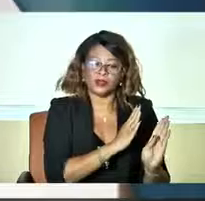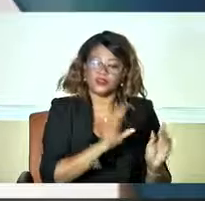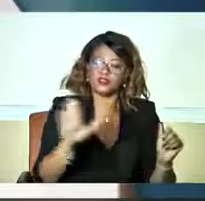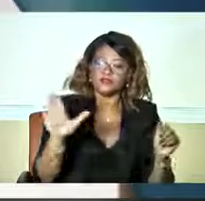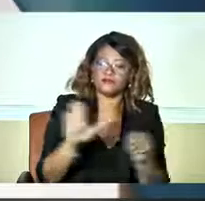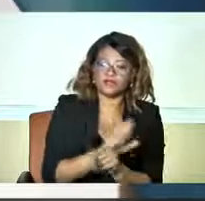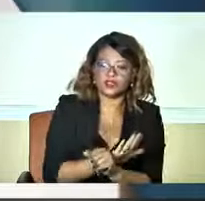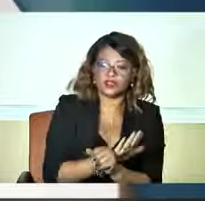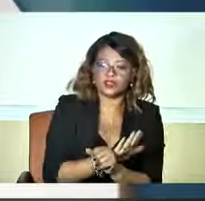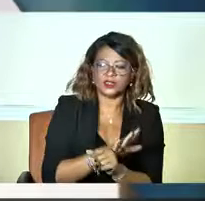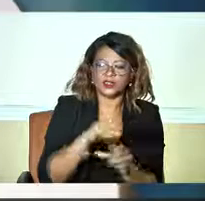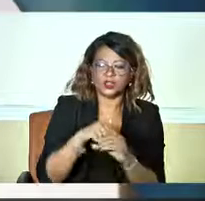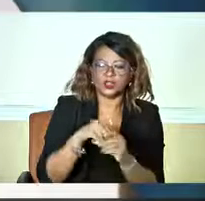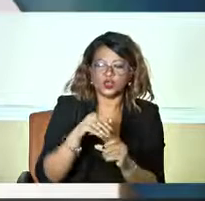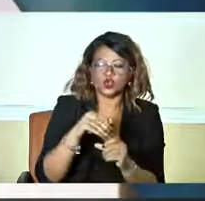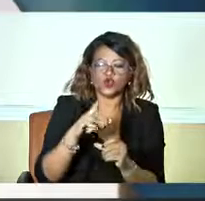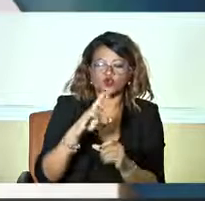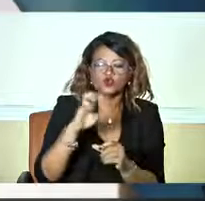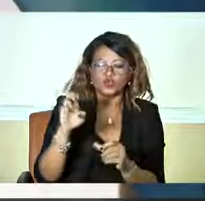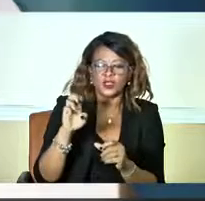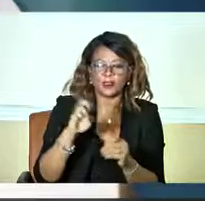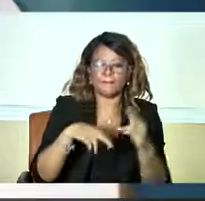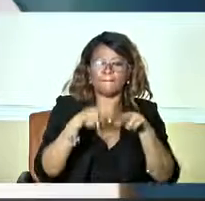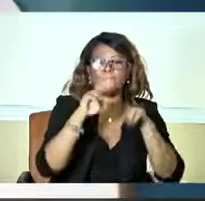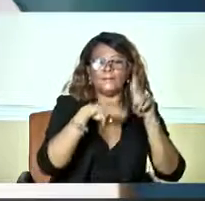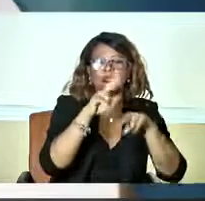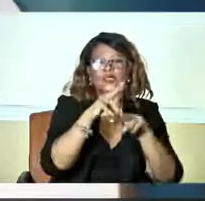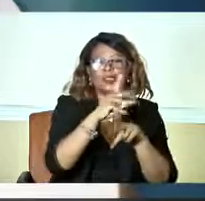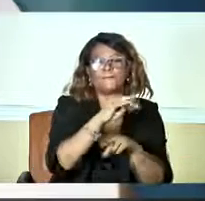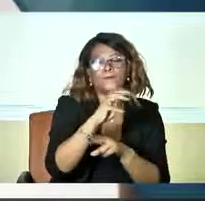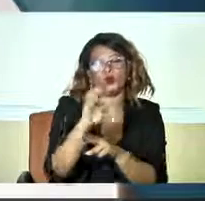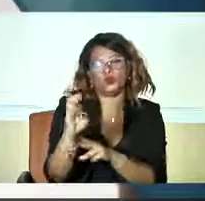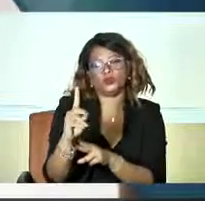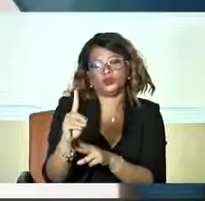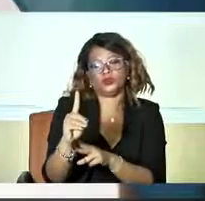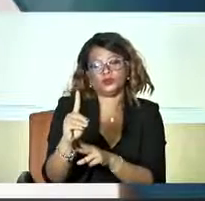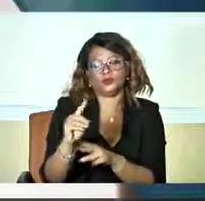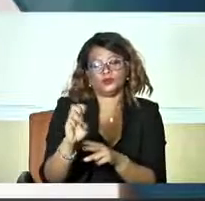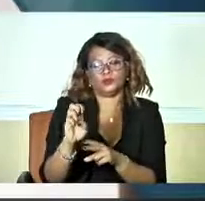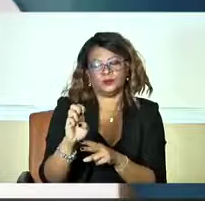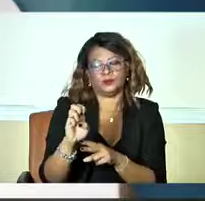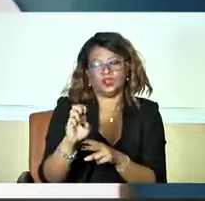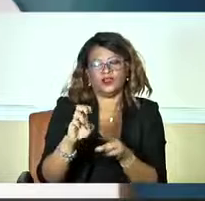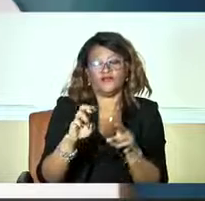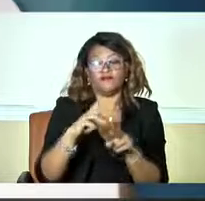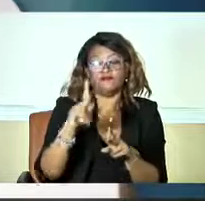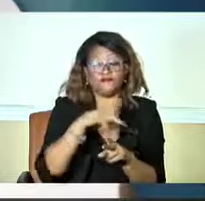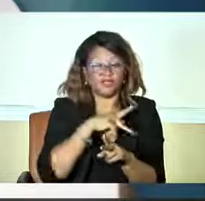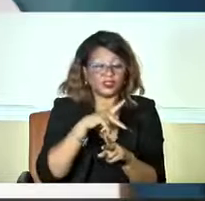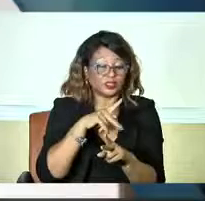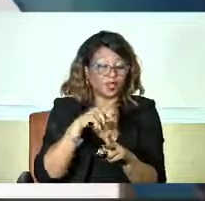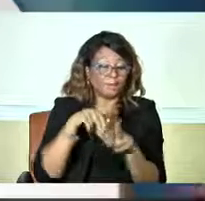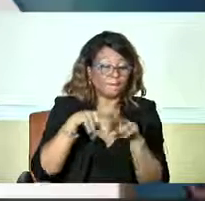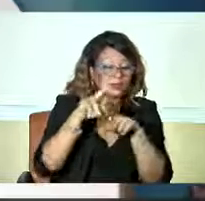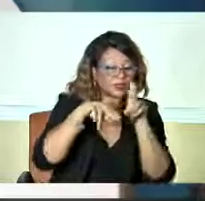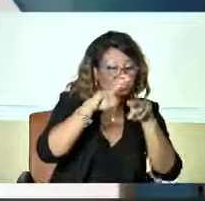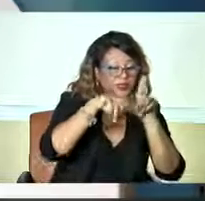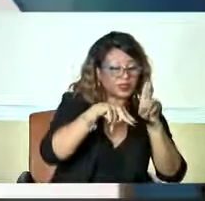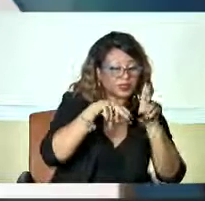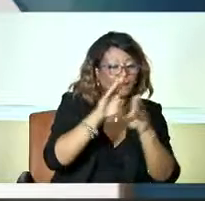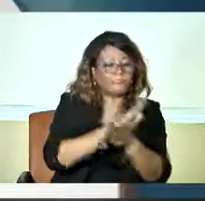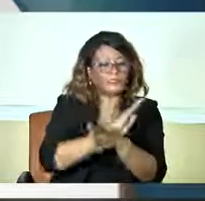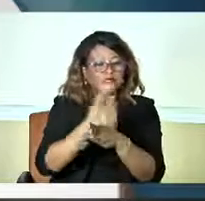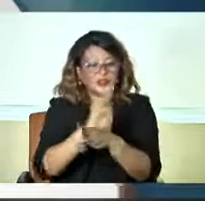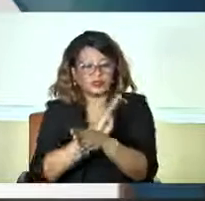fully in rebuilding mode. We are rebuilding physical buildings, rebuilding